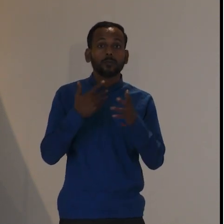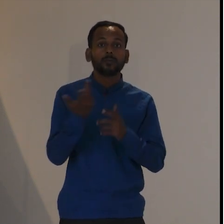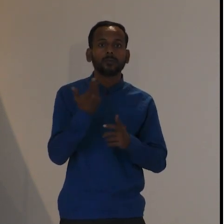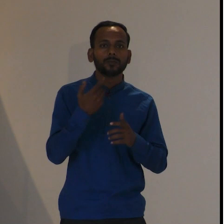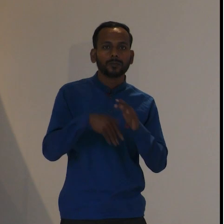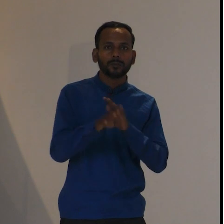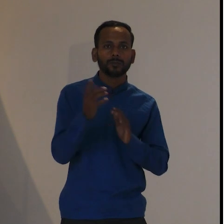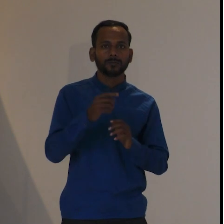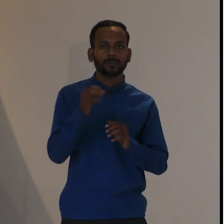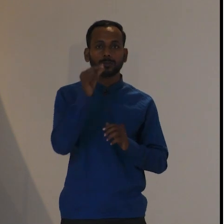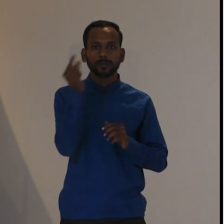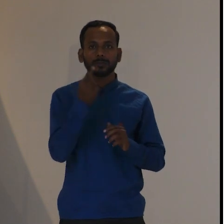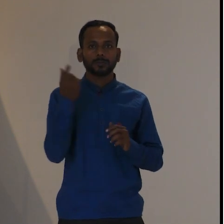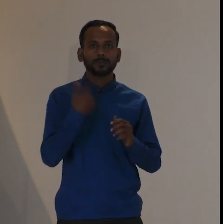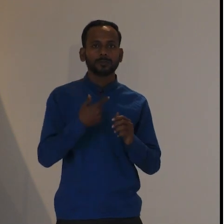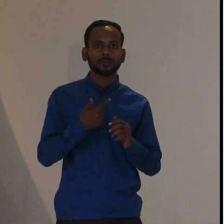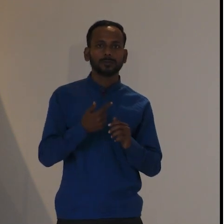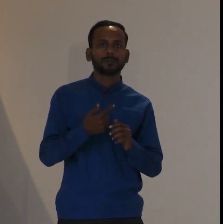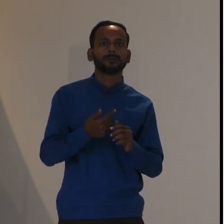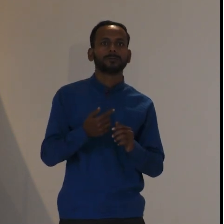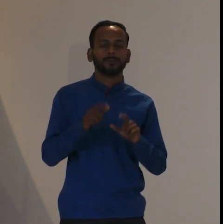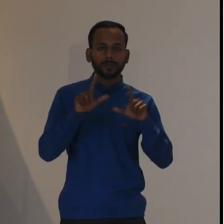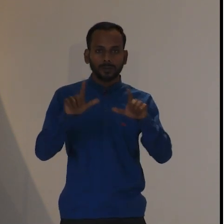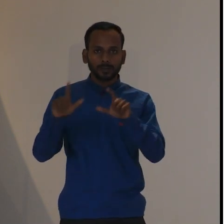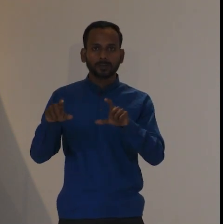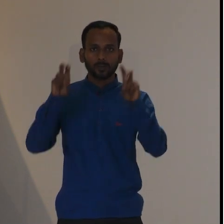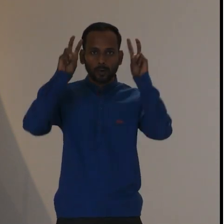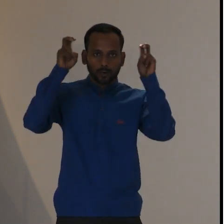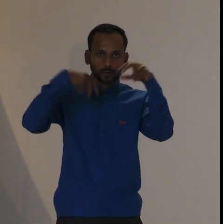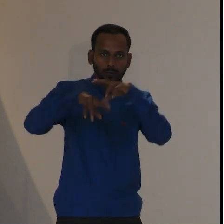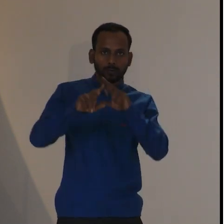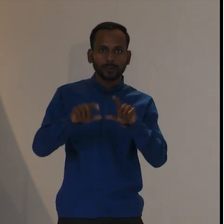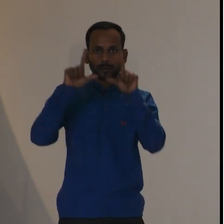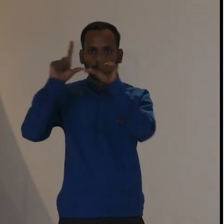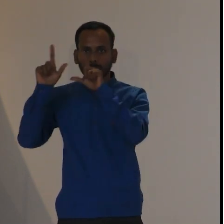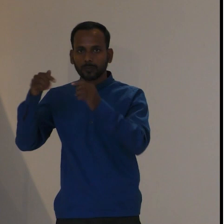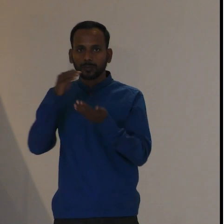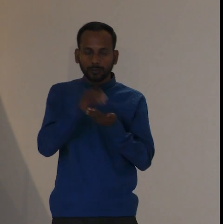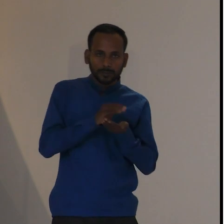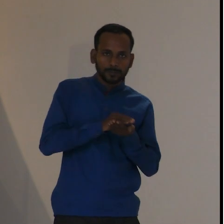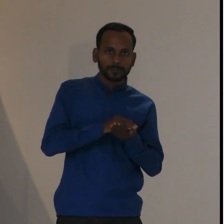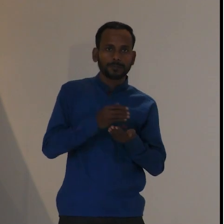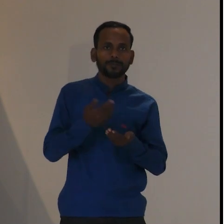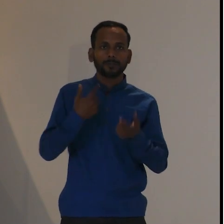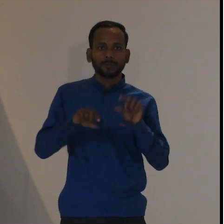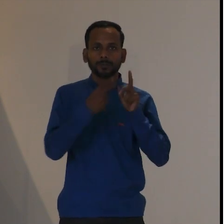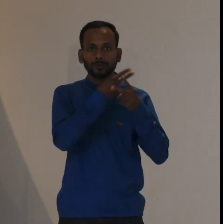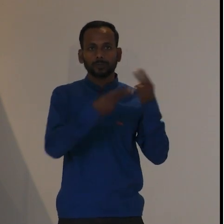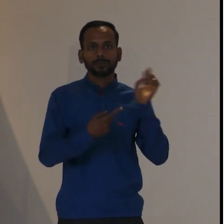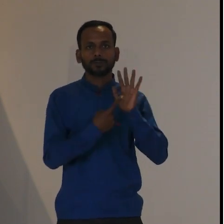how objects were used, simulate scientific content, restore old photographs, and most importantly, tell